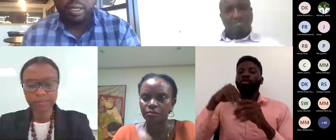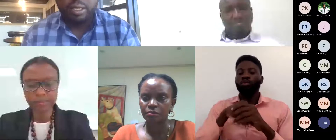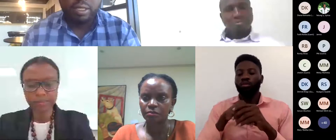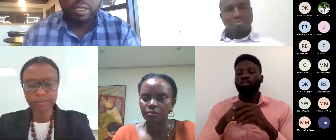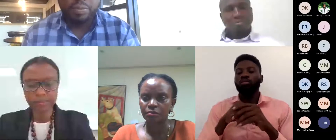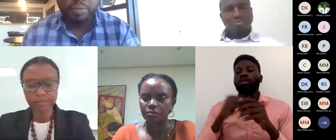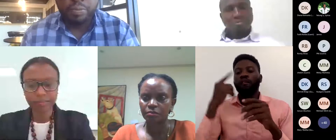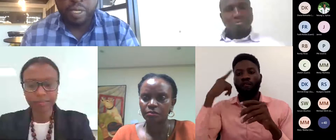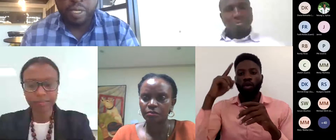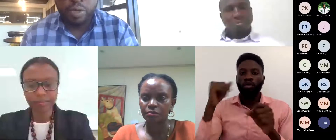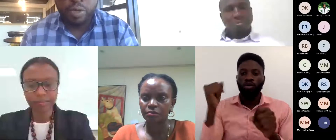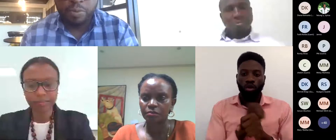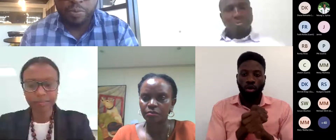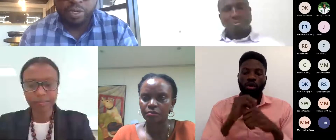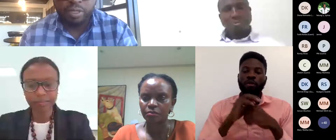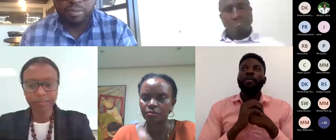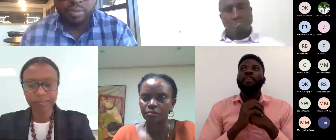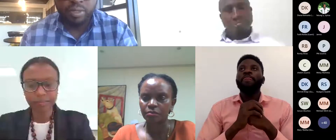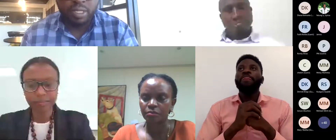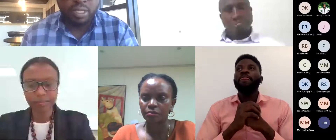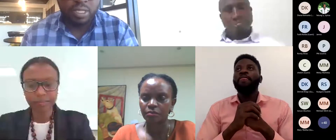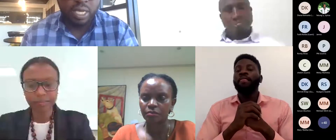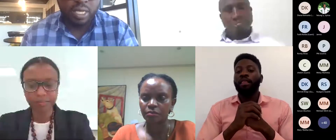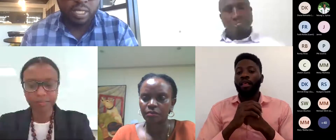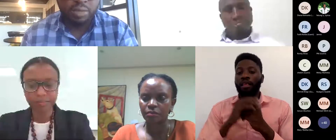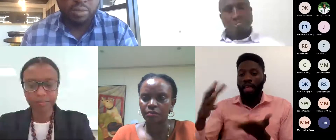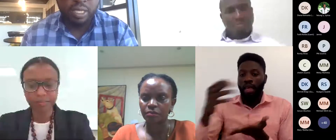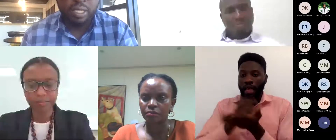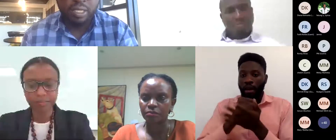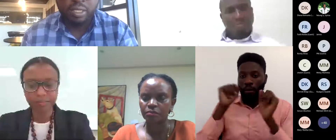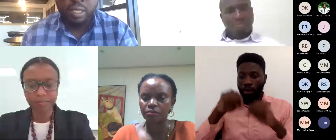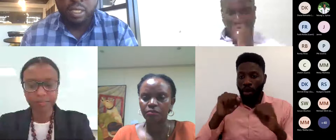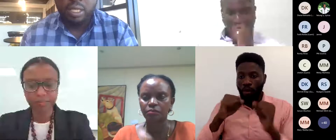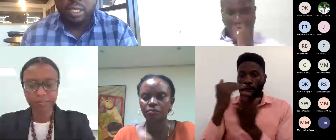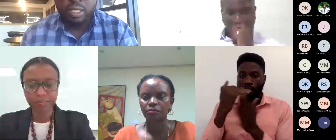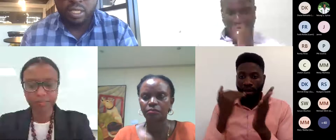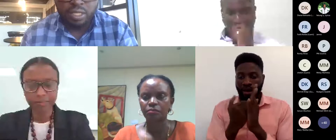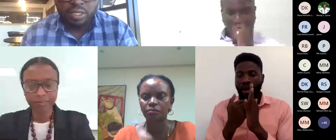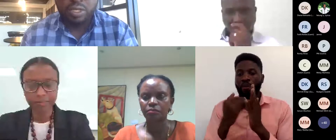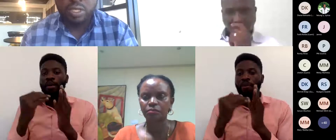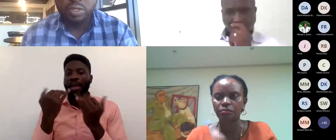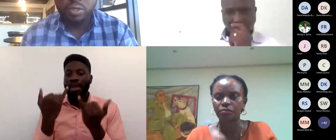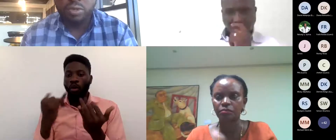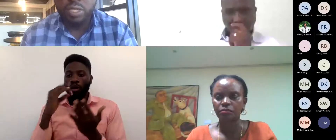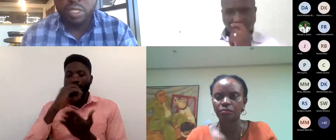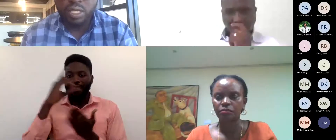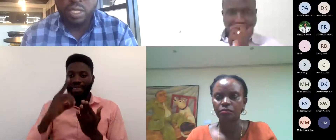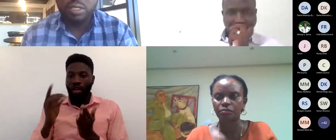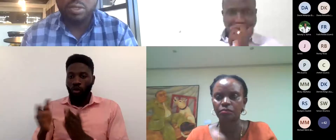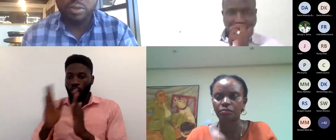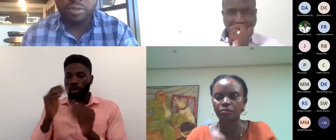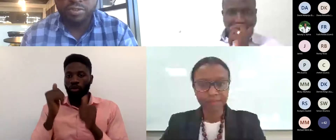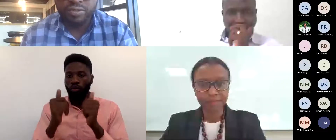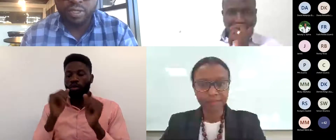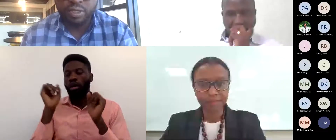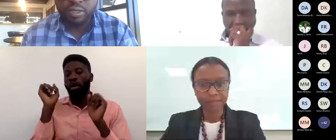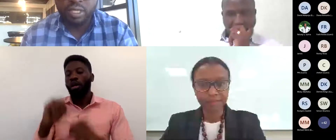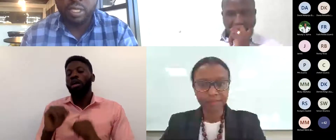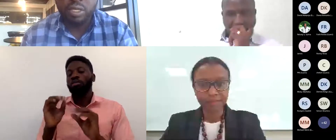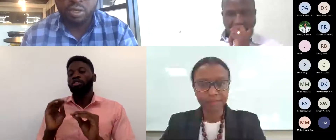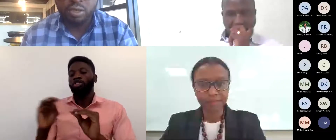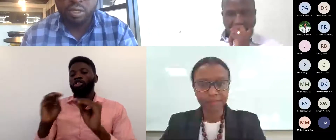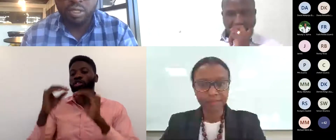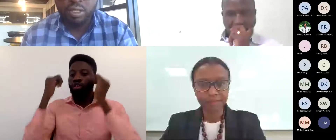employment. And the EmployAble program is designed in a manner that it takes students through a series